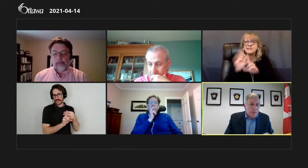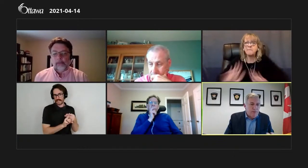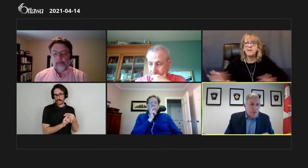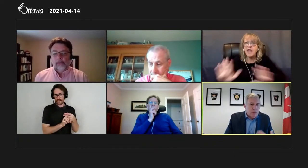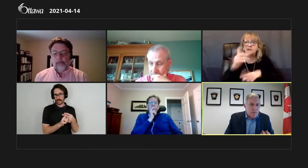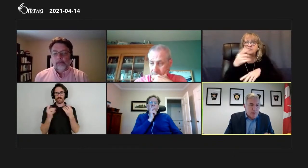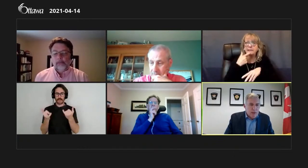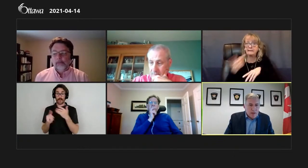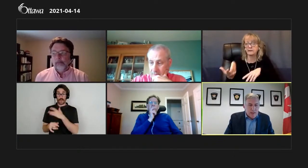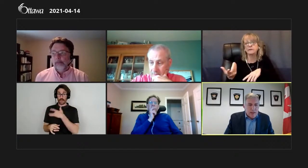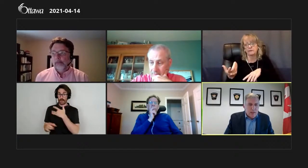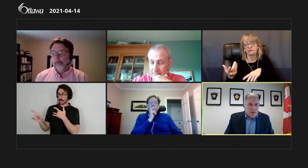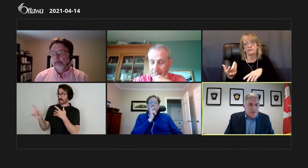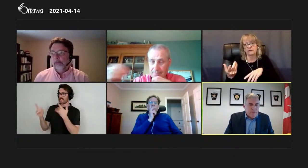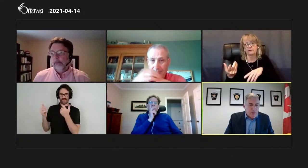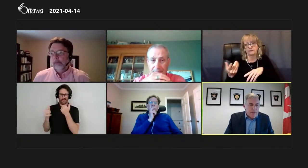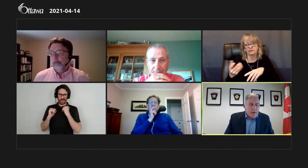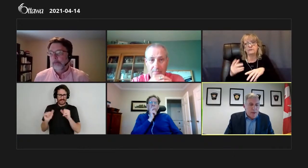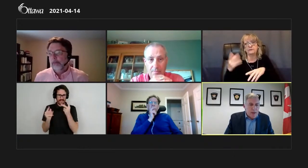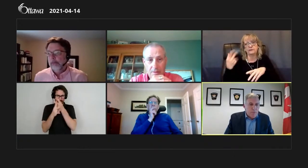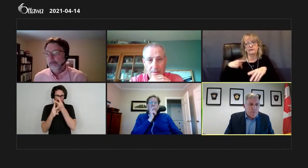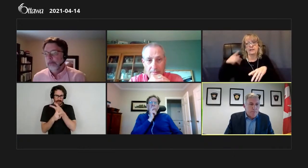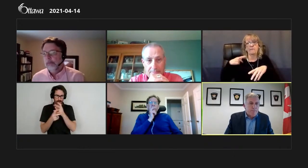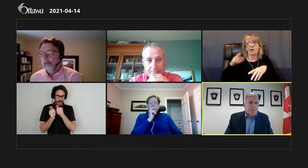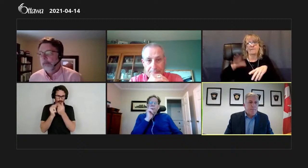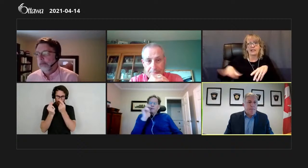to give you some sense of where that may go.